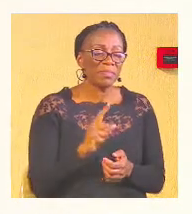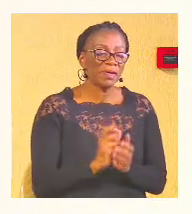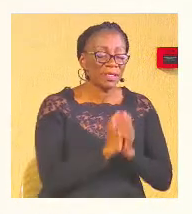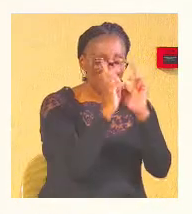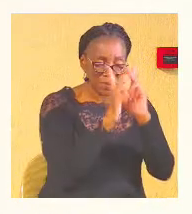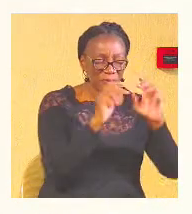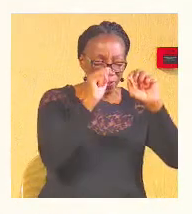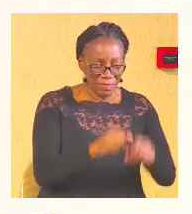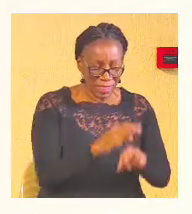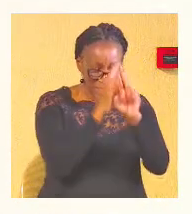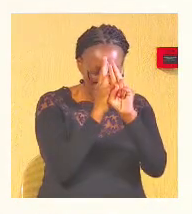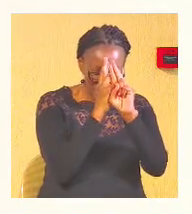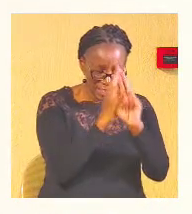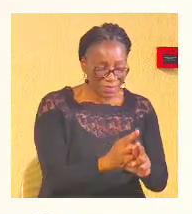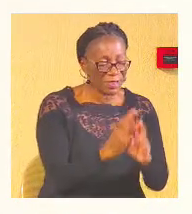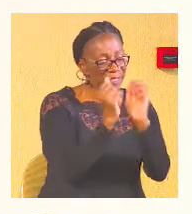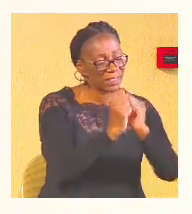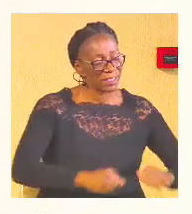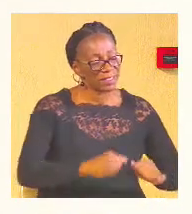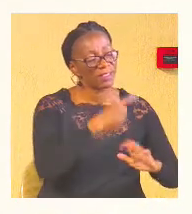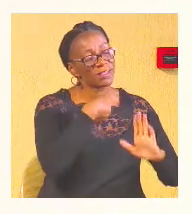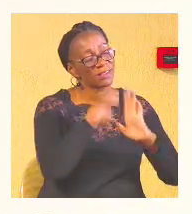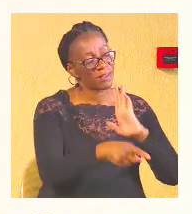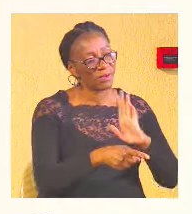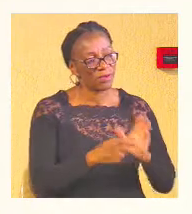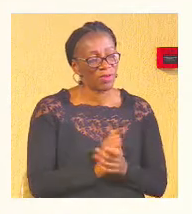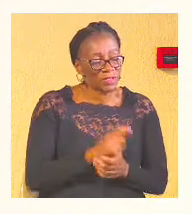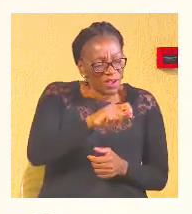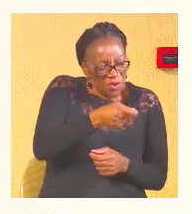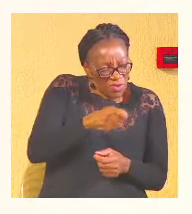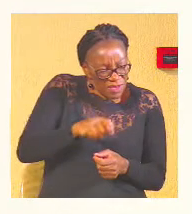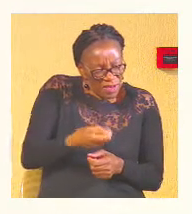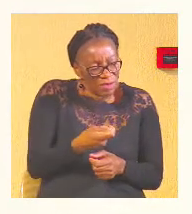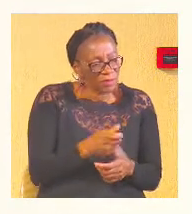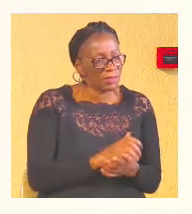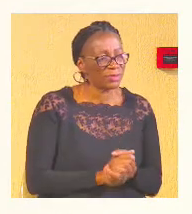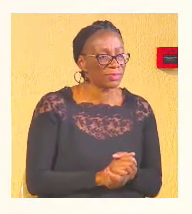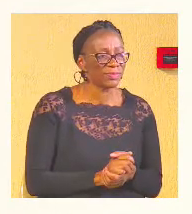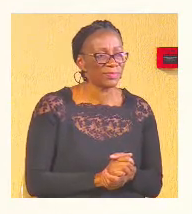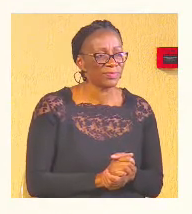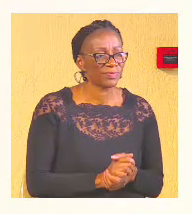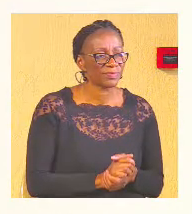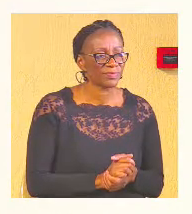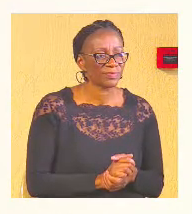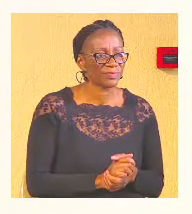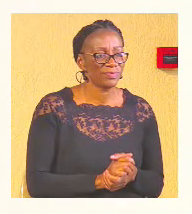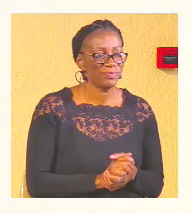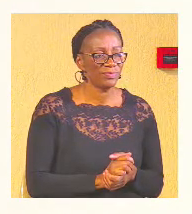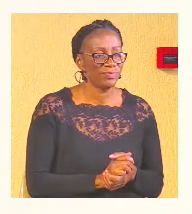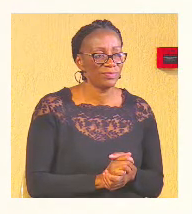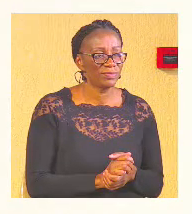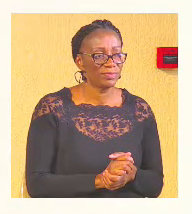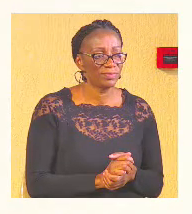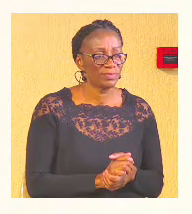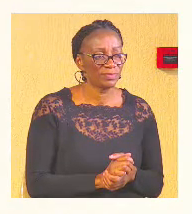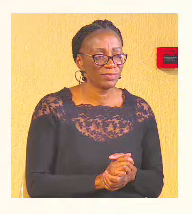hand in hand in order to ensure that the lockdown or the restriction of movement does not have negative consequences for the